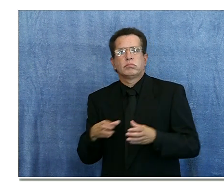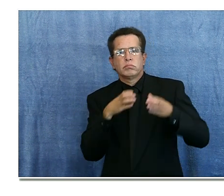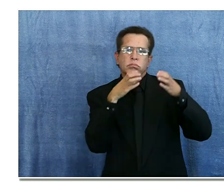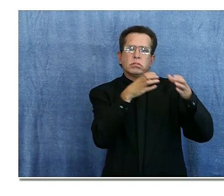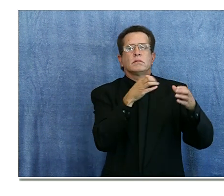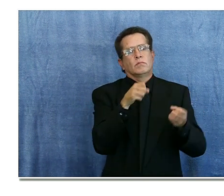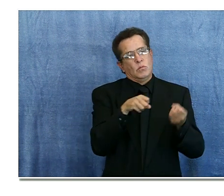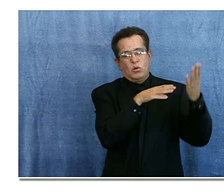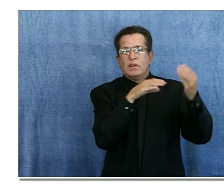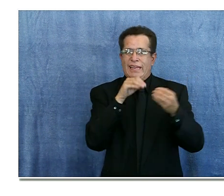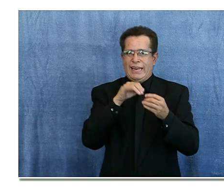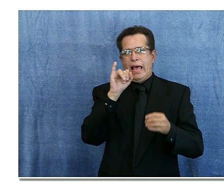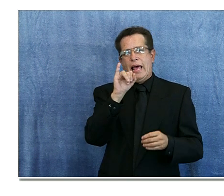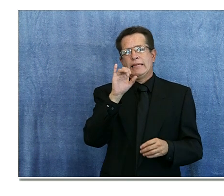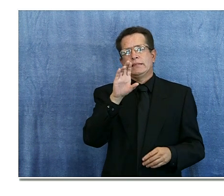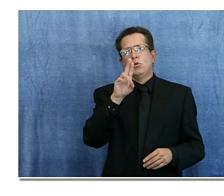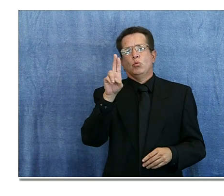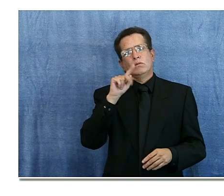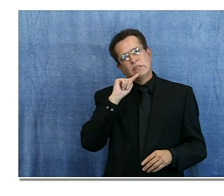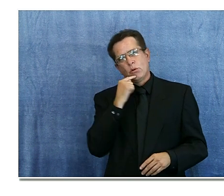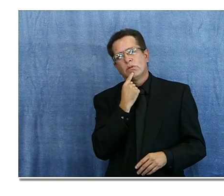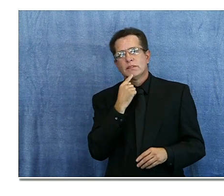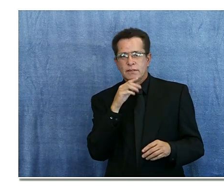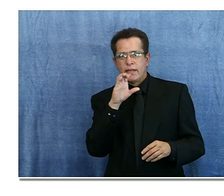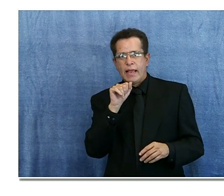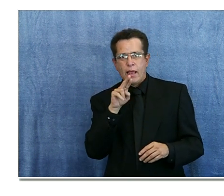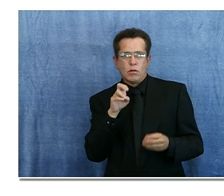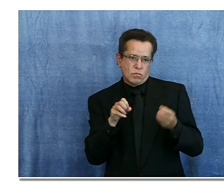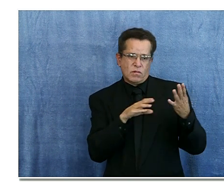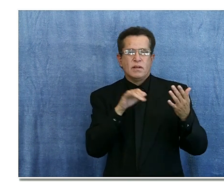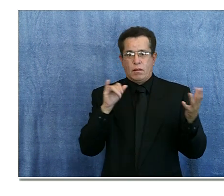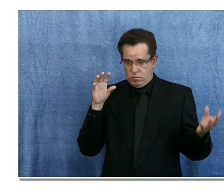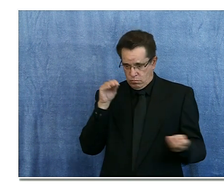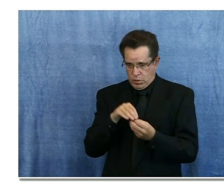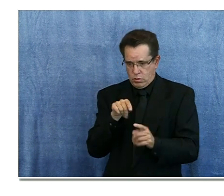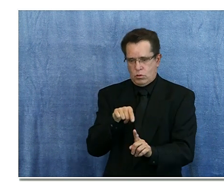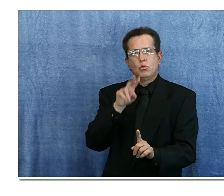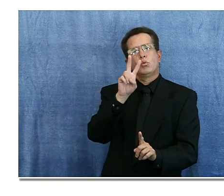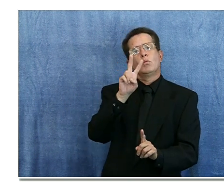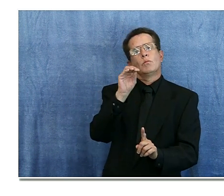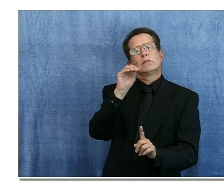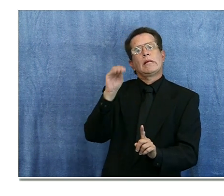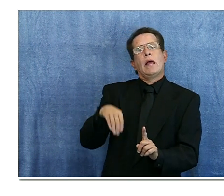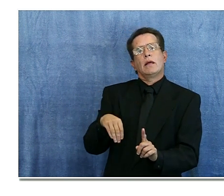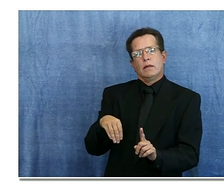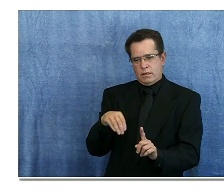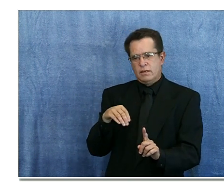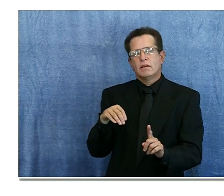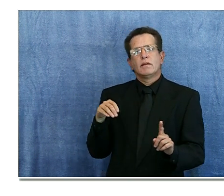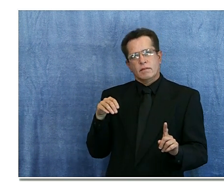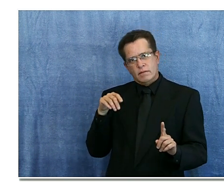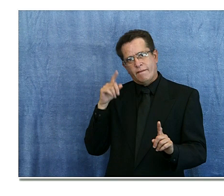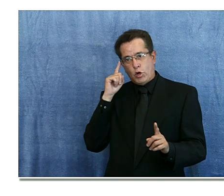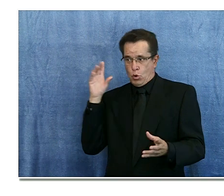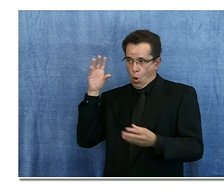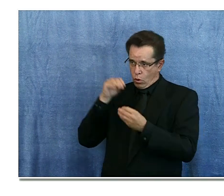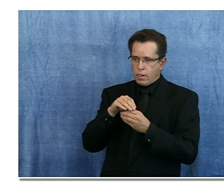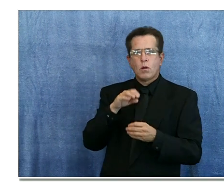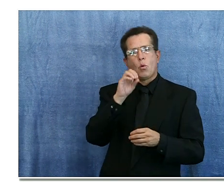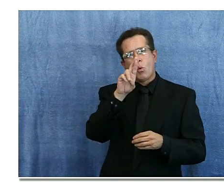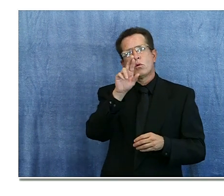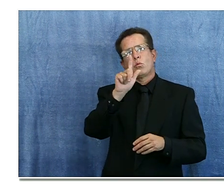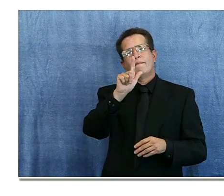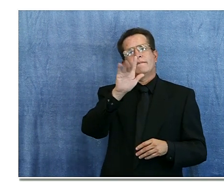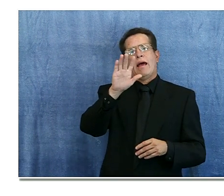to the intensive care unit. And this number is 2% of the total number of cases and 25% of the